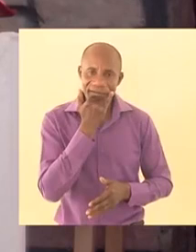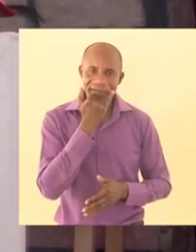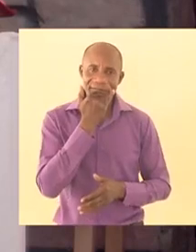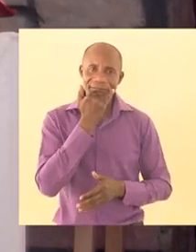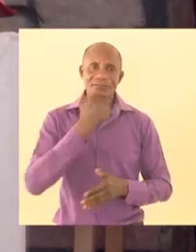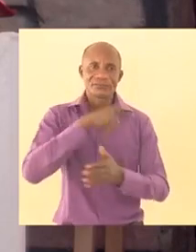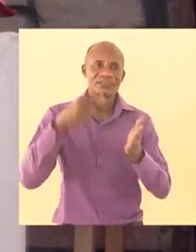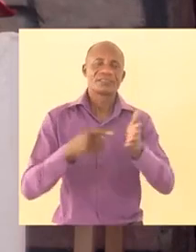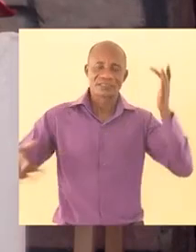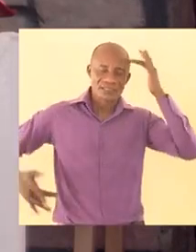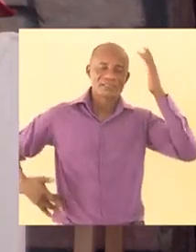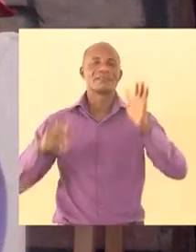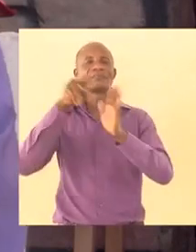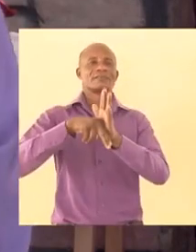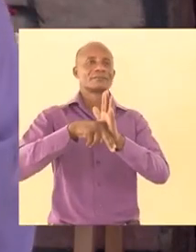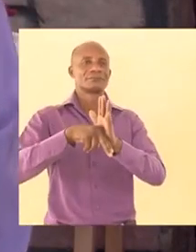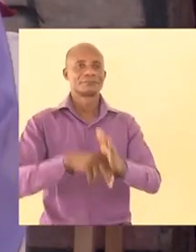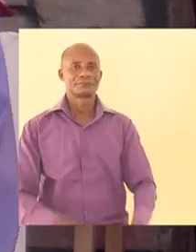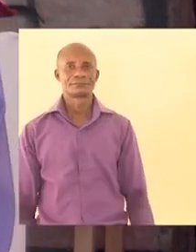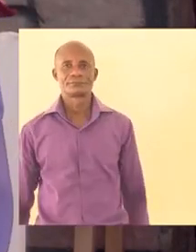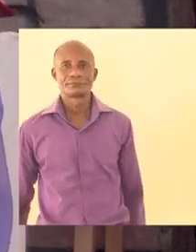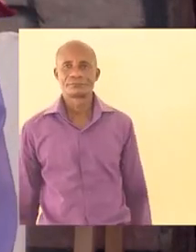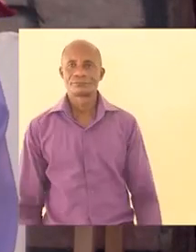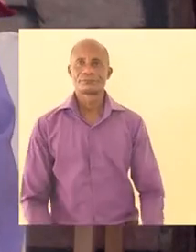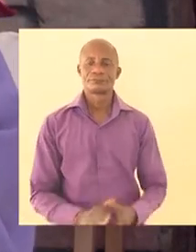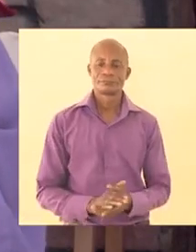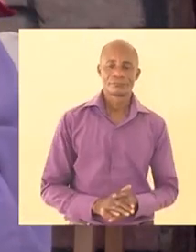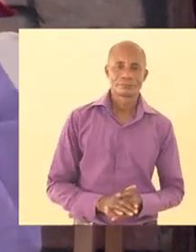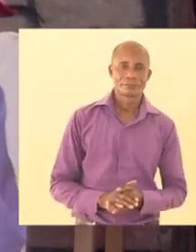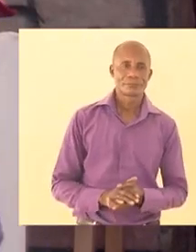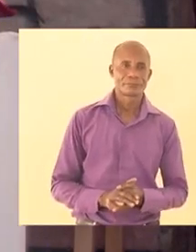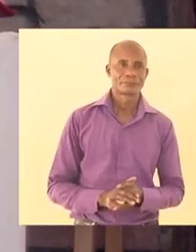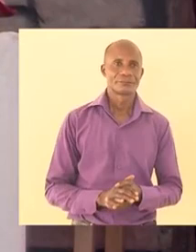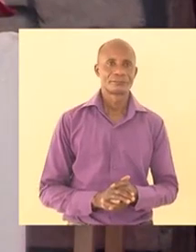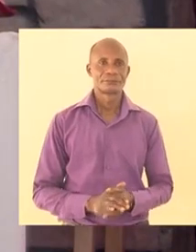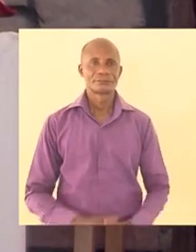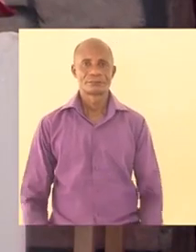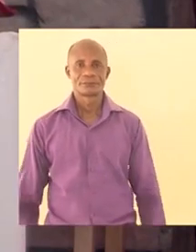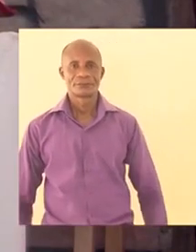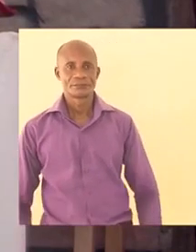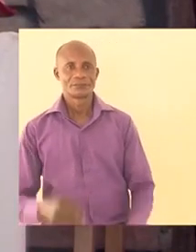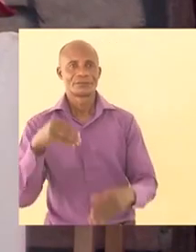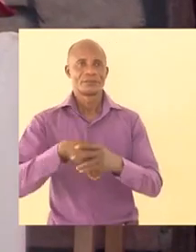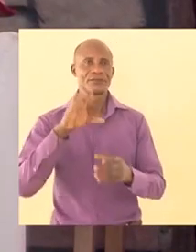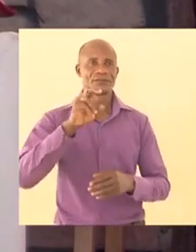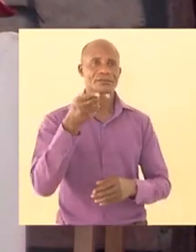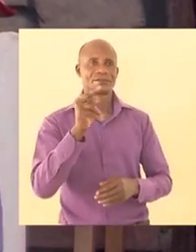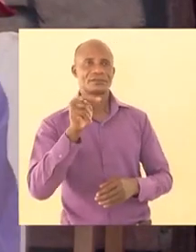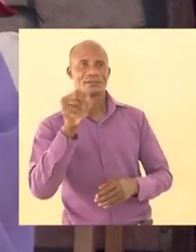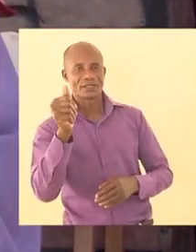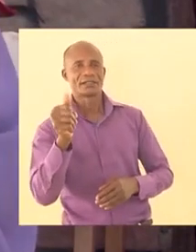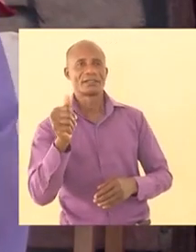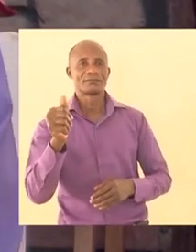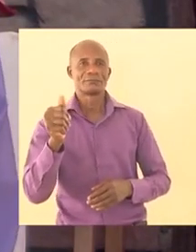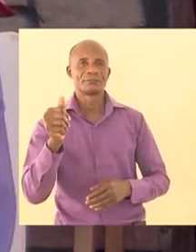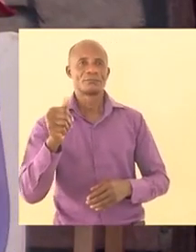it illness. By the way, a court in China just ruled that homosexuality is an illness. How many of you read it?